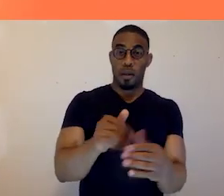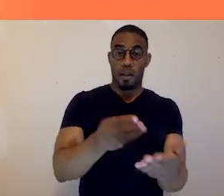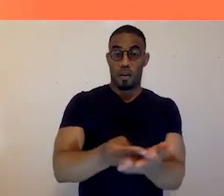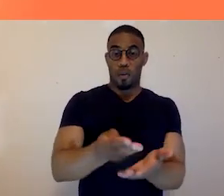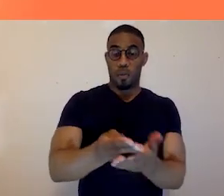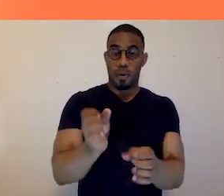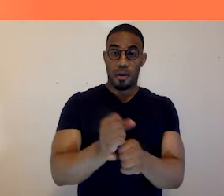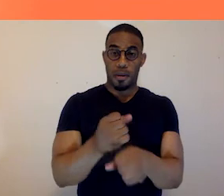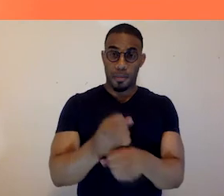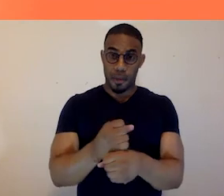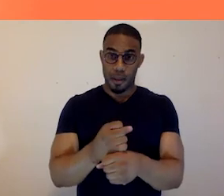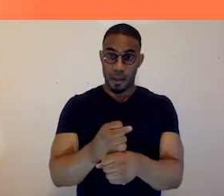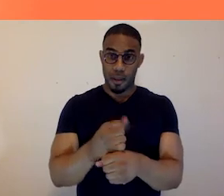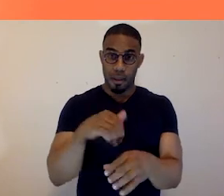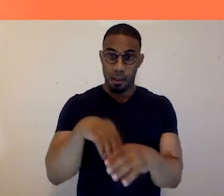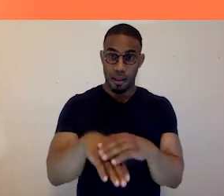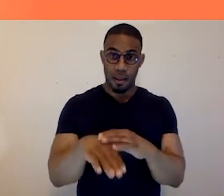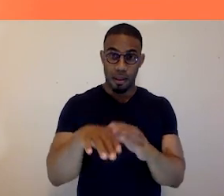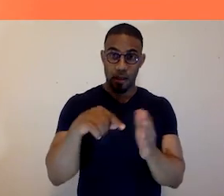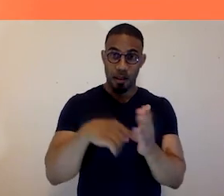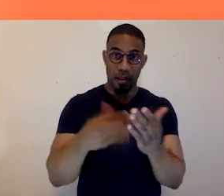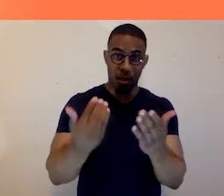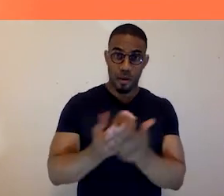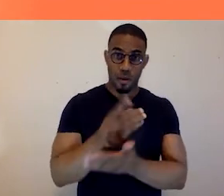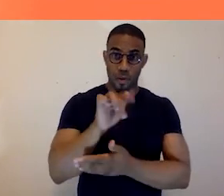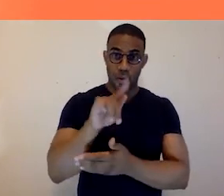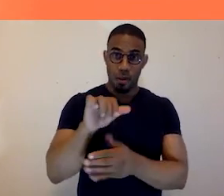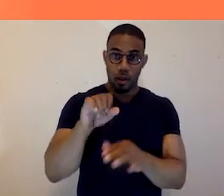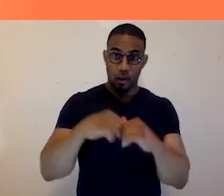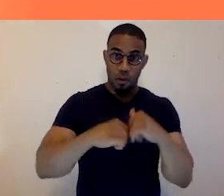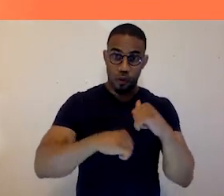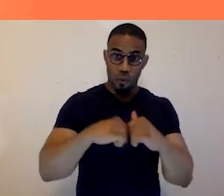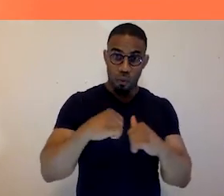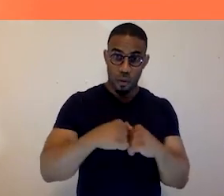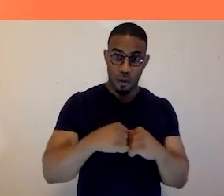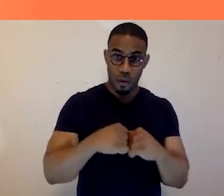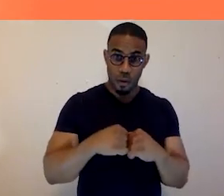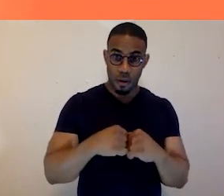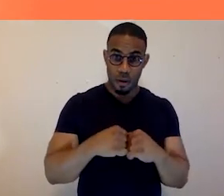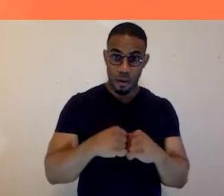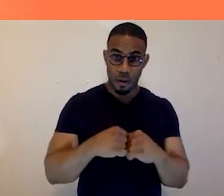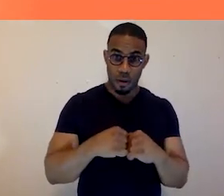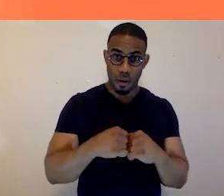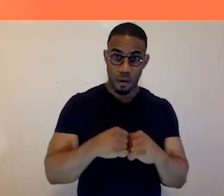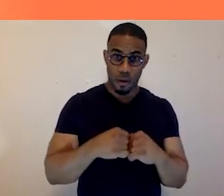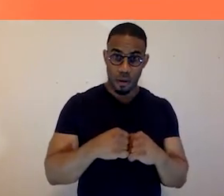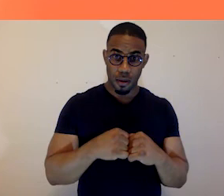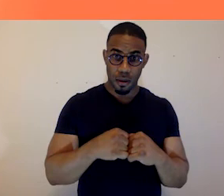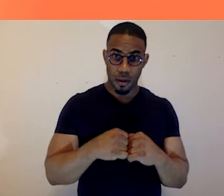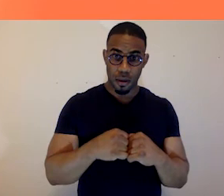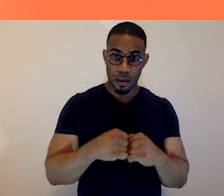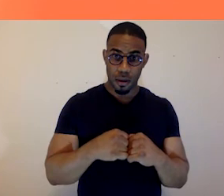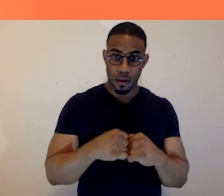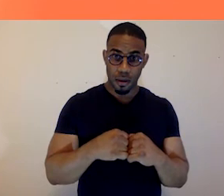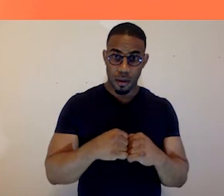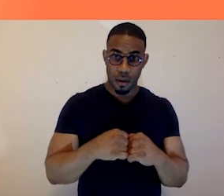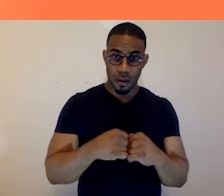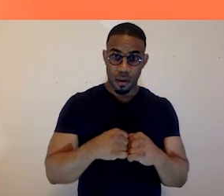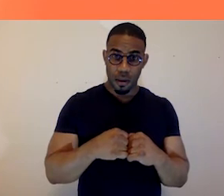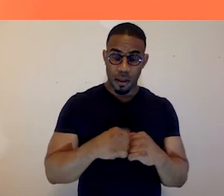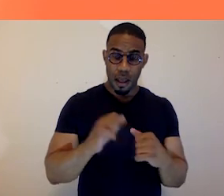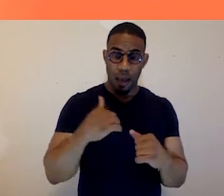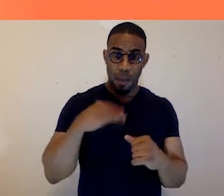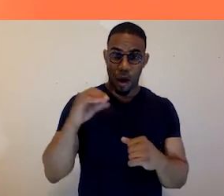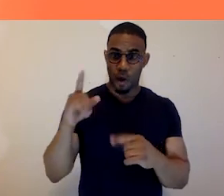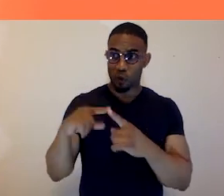purchases made into this new data structure. And I had my code